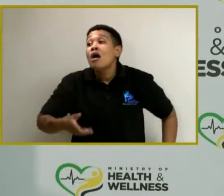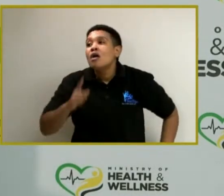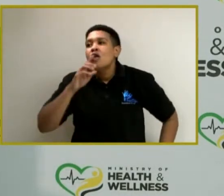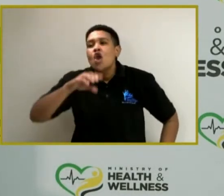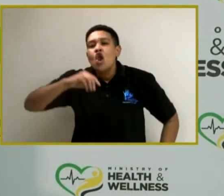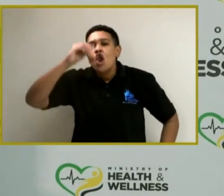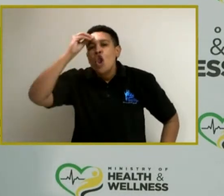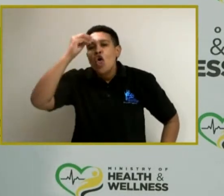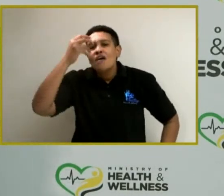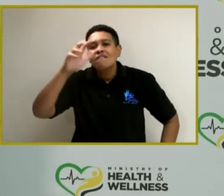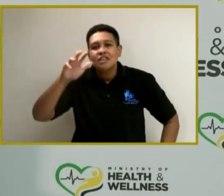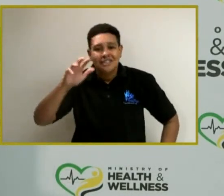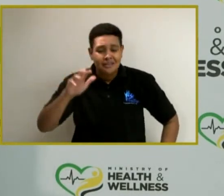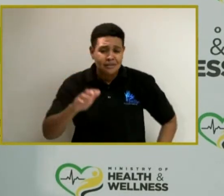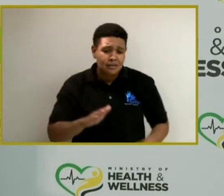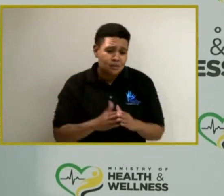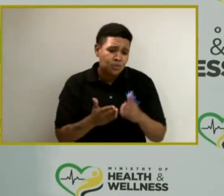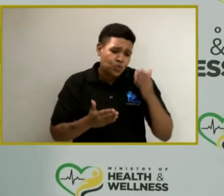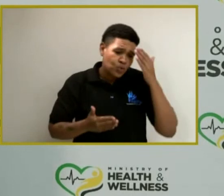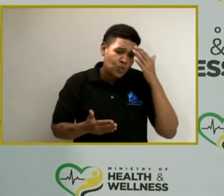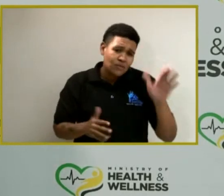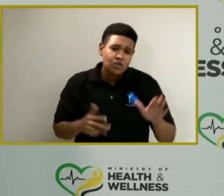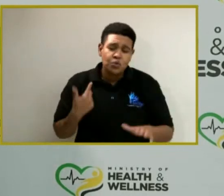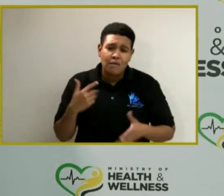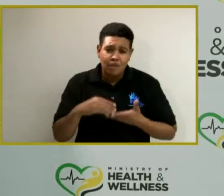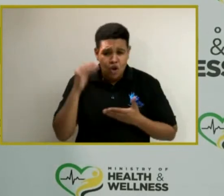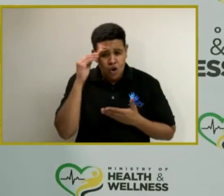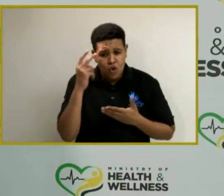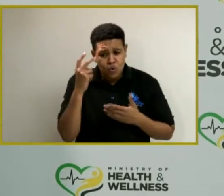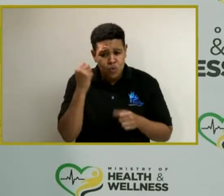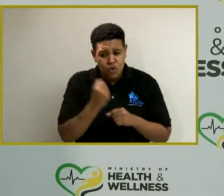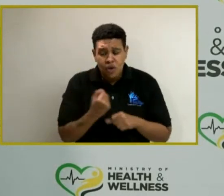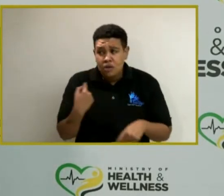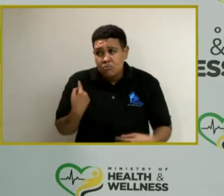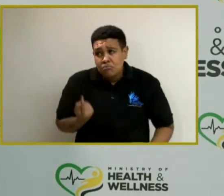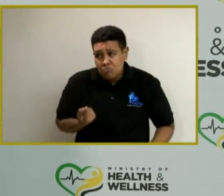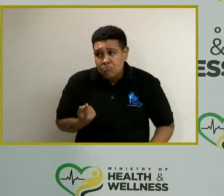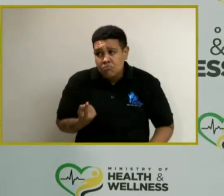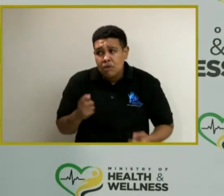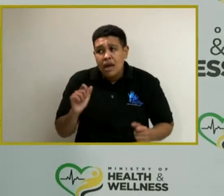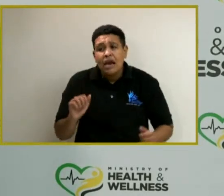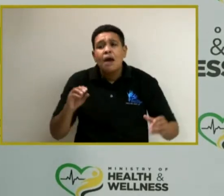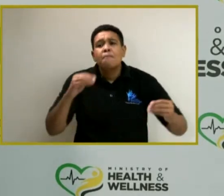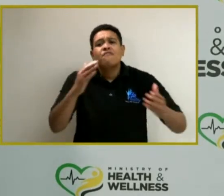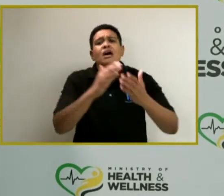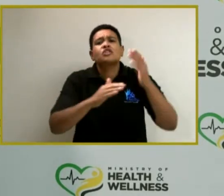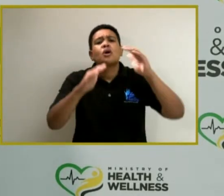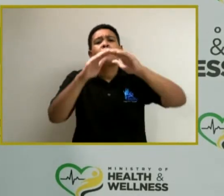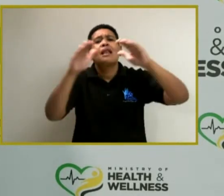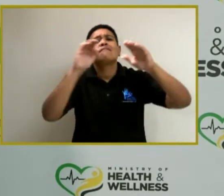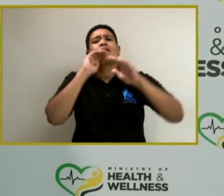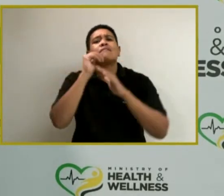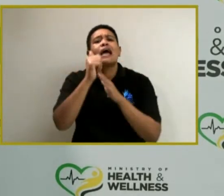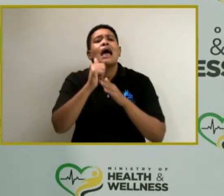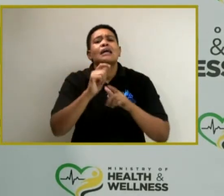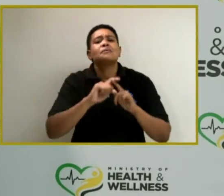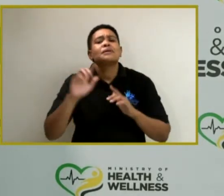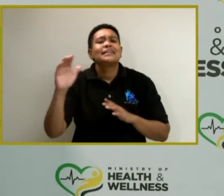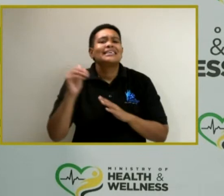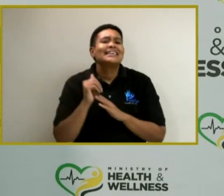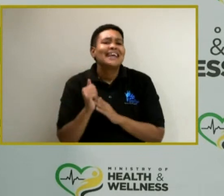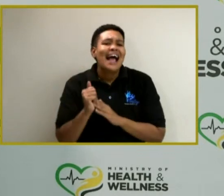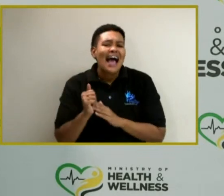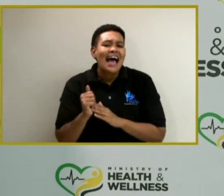learned, there's a playbook, we have learned over the last 2 years, and therefore can provide some level of guidance. But it's guidance